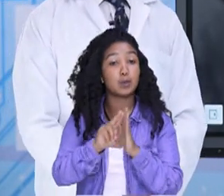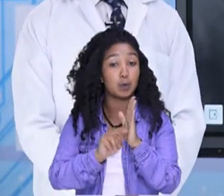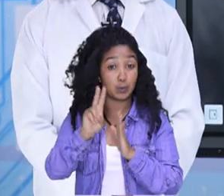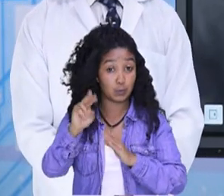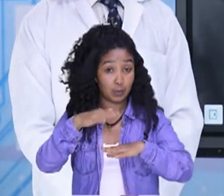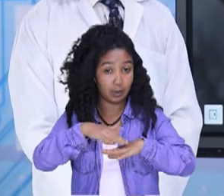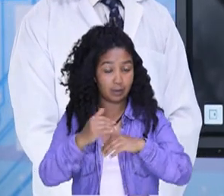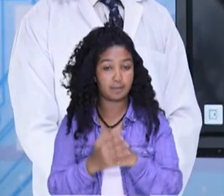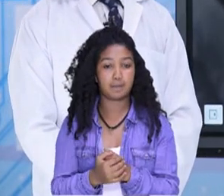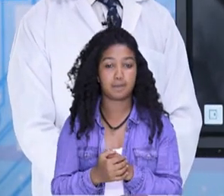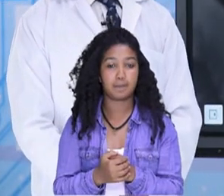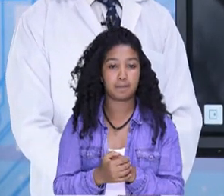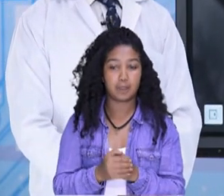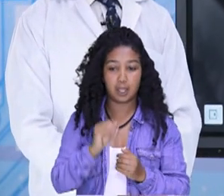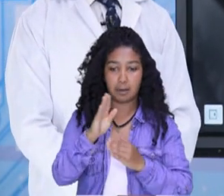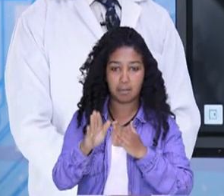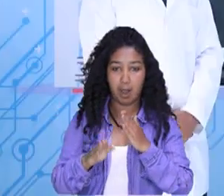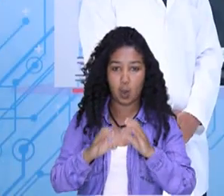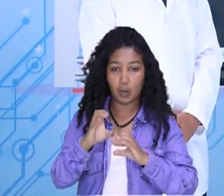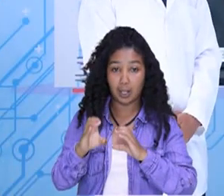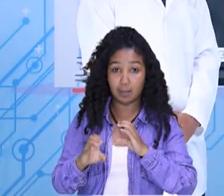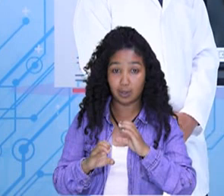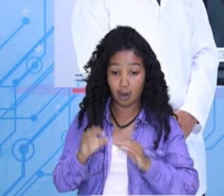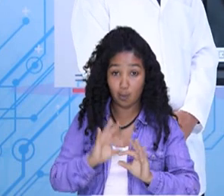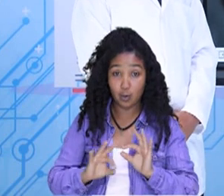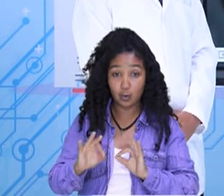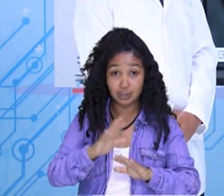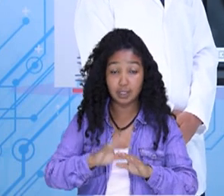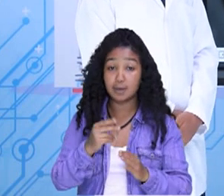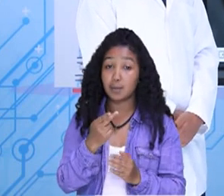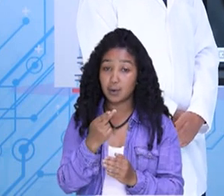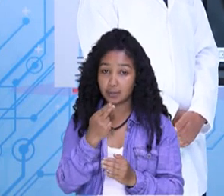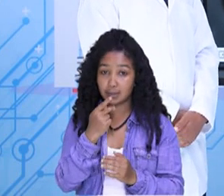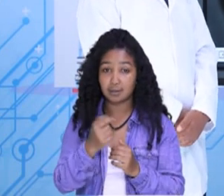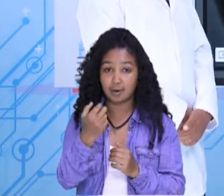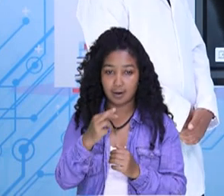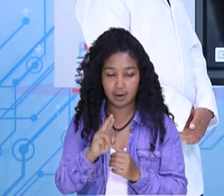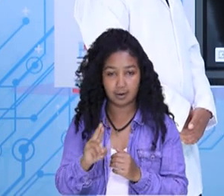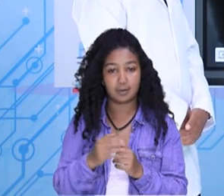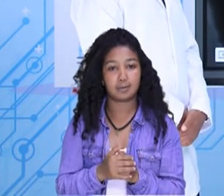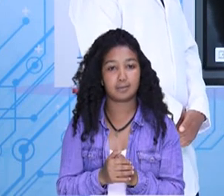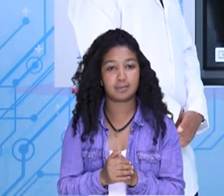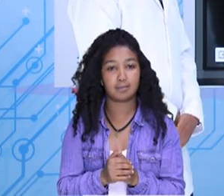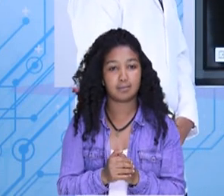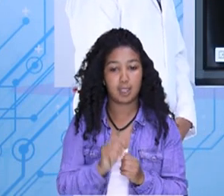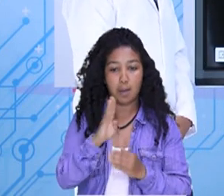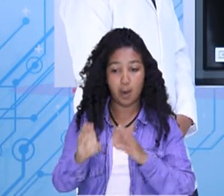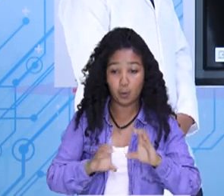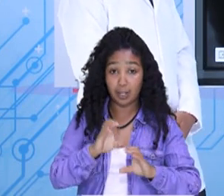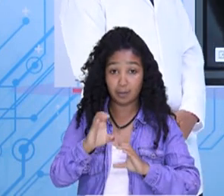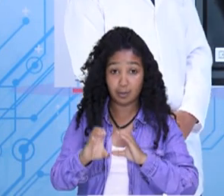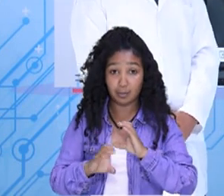unit 2 in biochemical molecules, proteins are